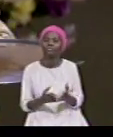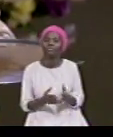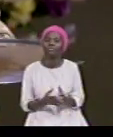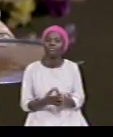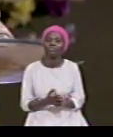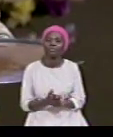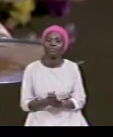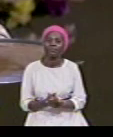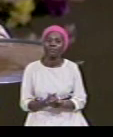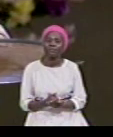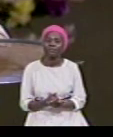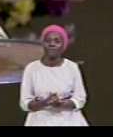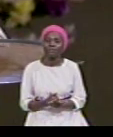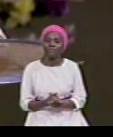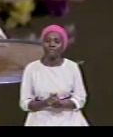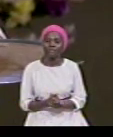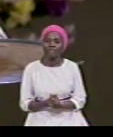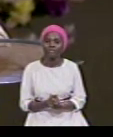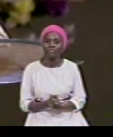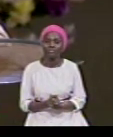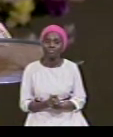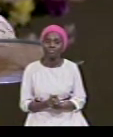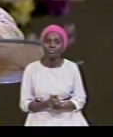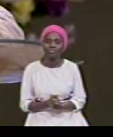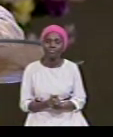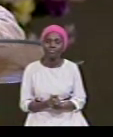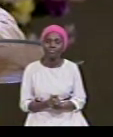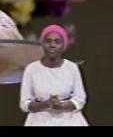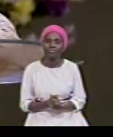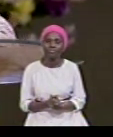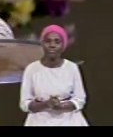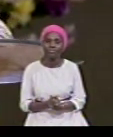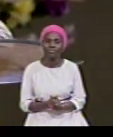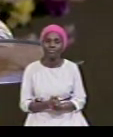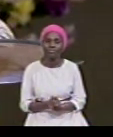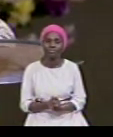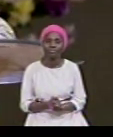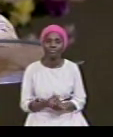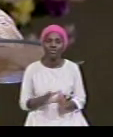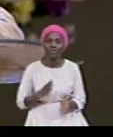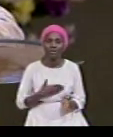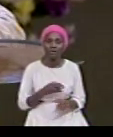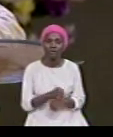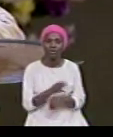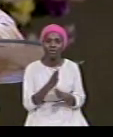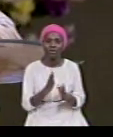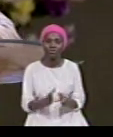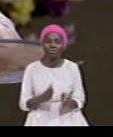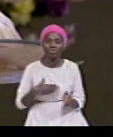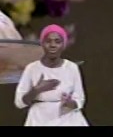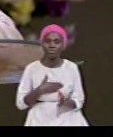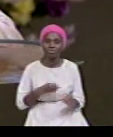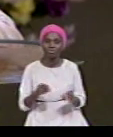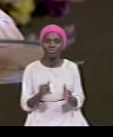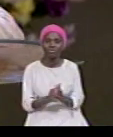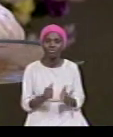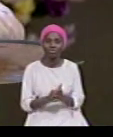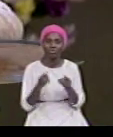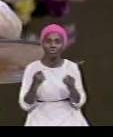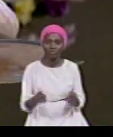completing. Please, our counselors, do that very quickly, and then once you are